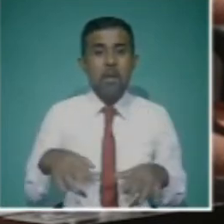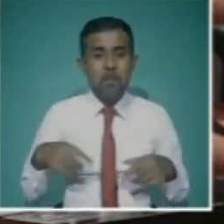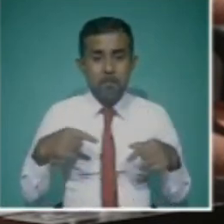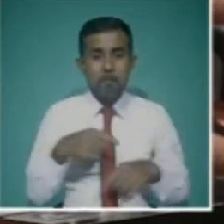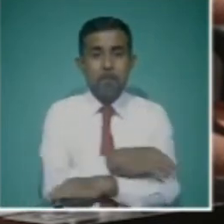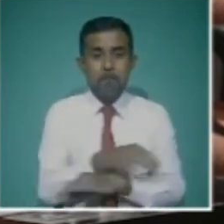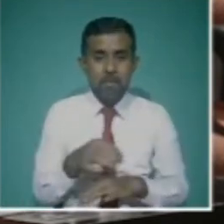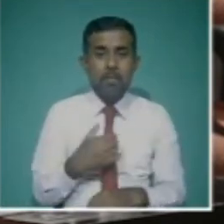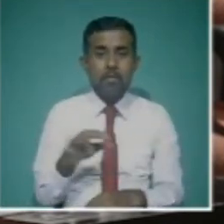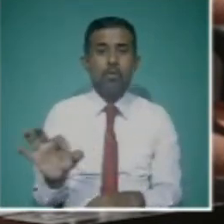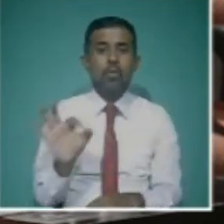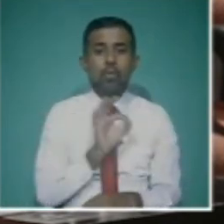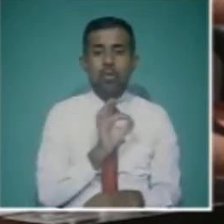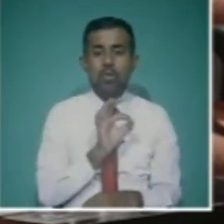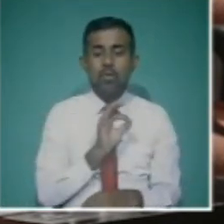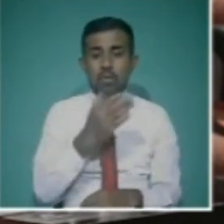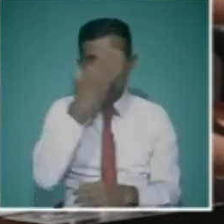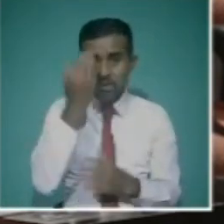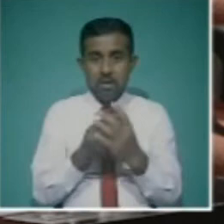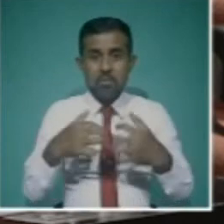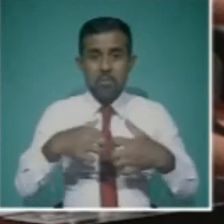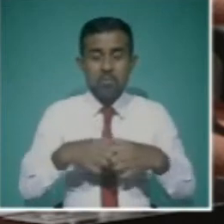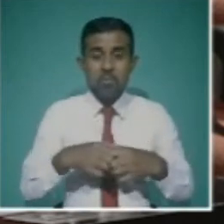problem that we can afford to